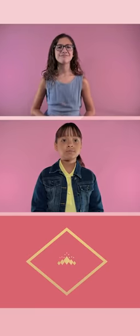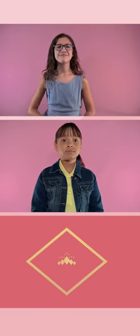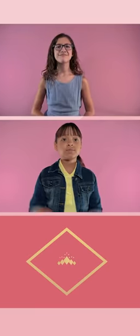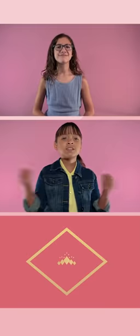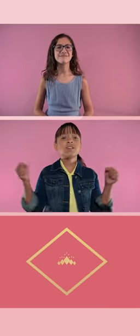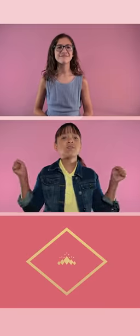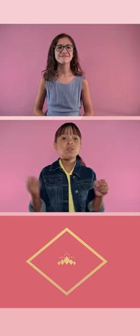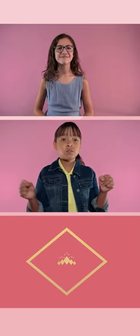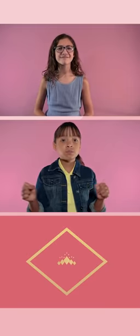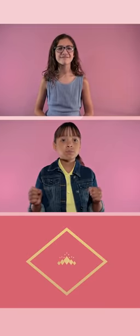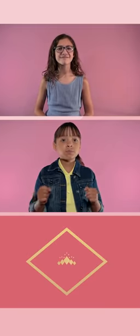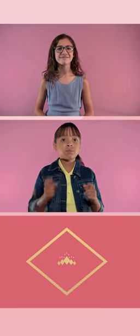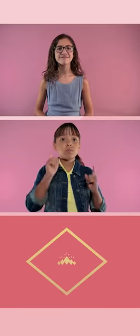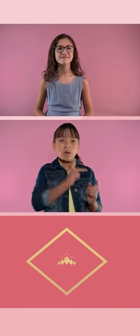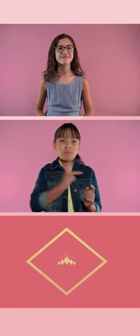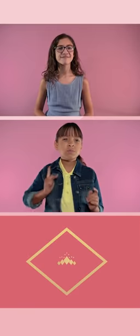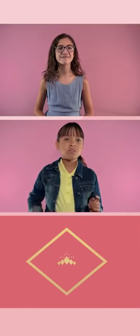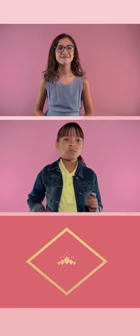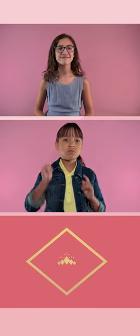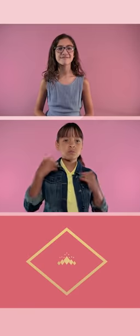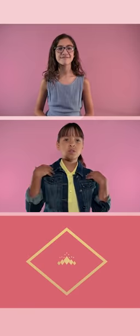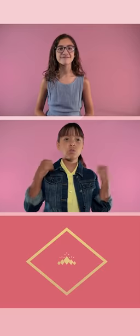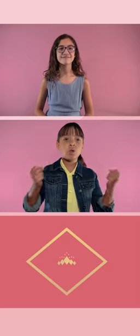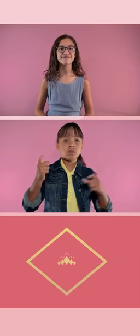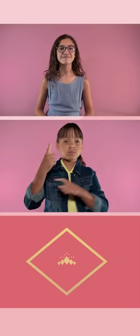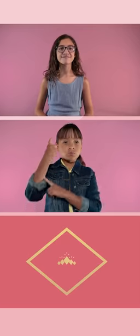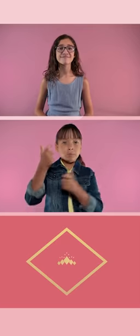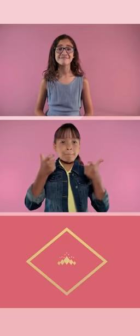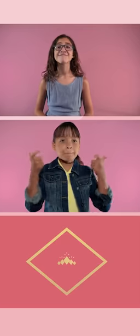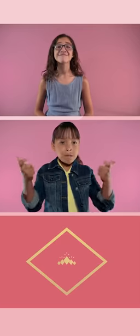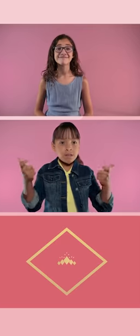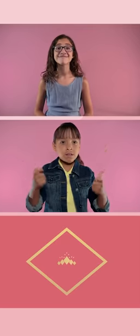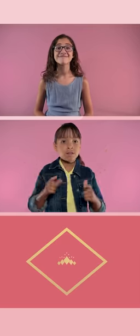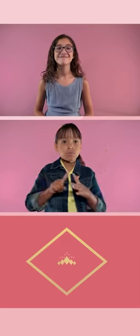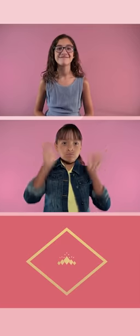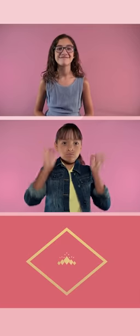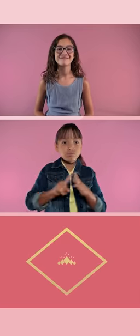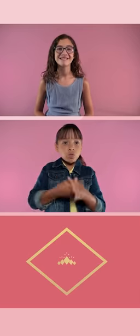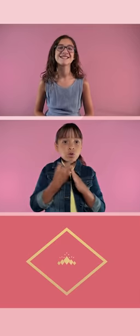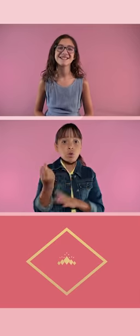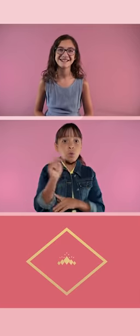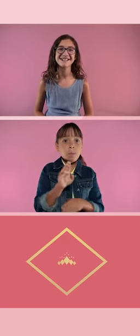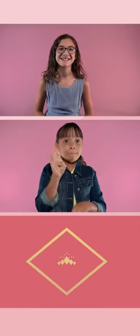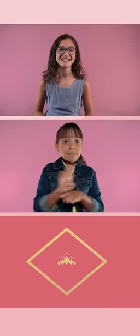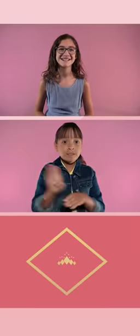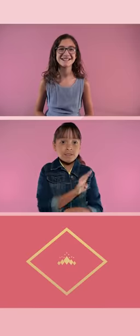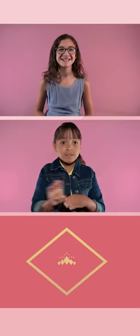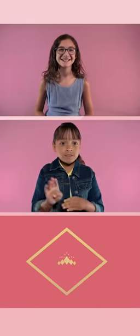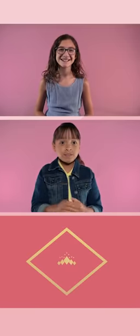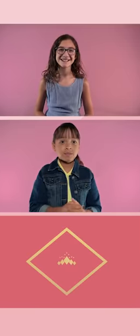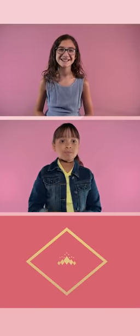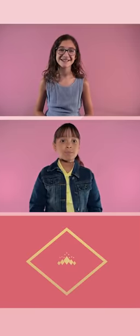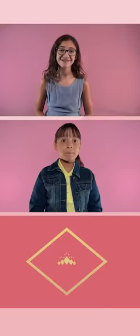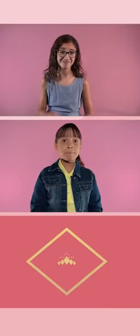that about them. They definitely do. And there's one princess who had the courage to dream big and the determination to open her